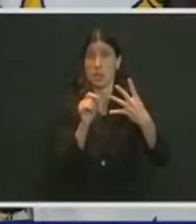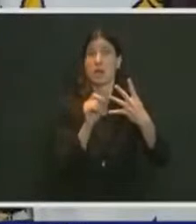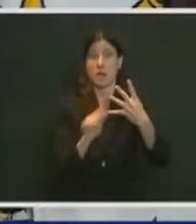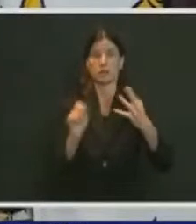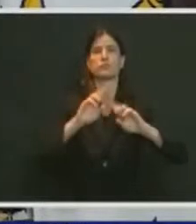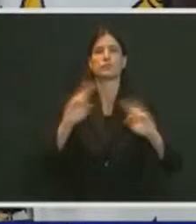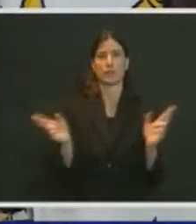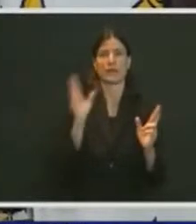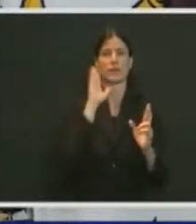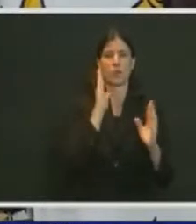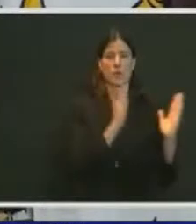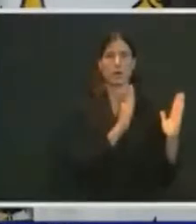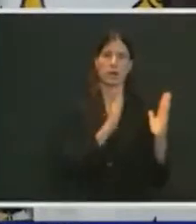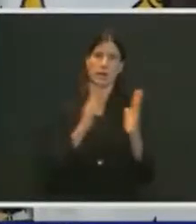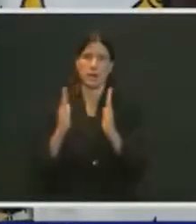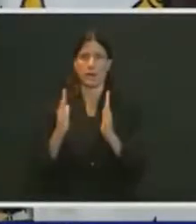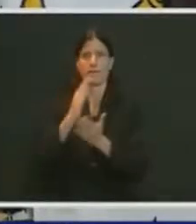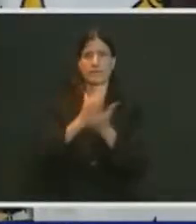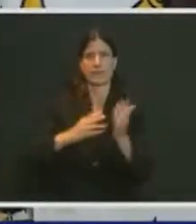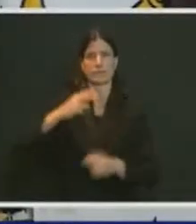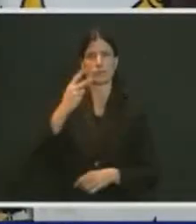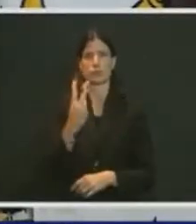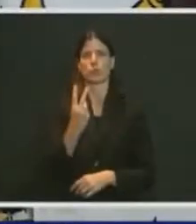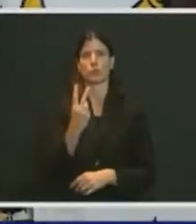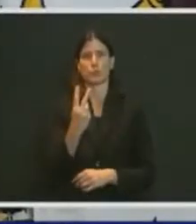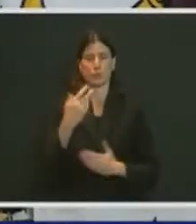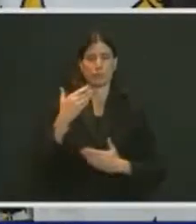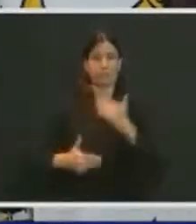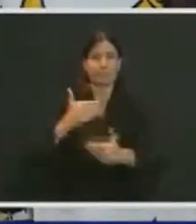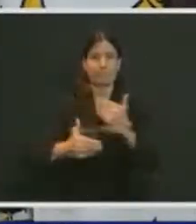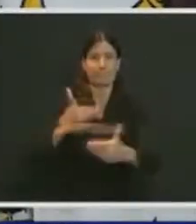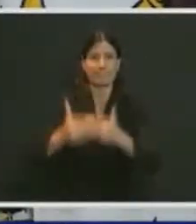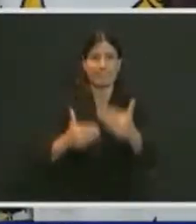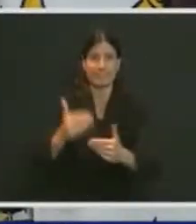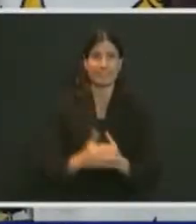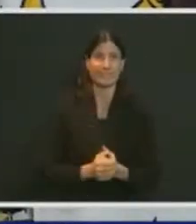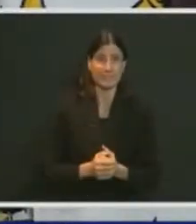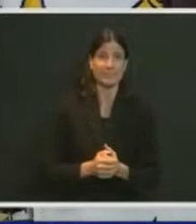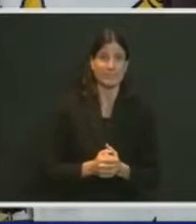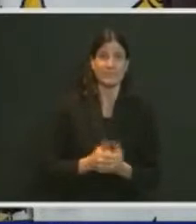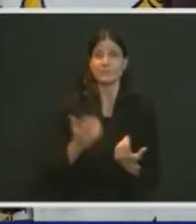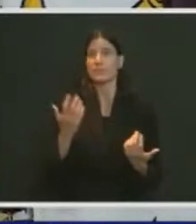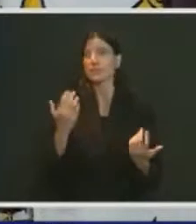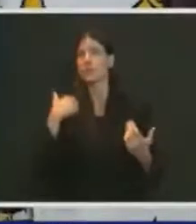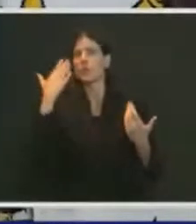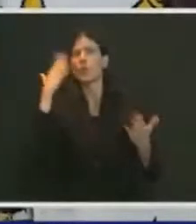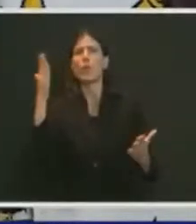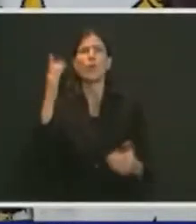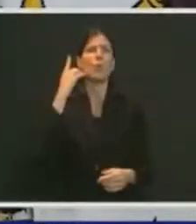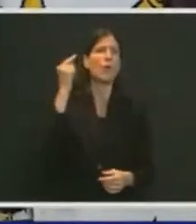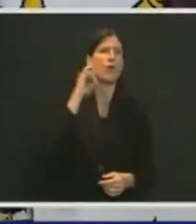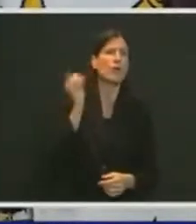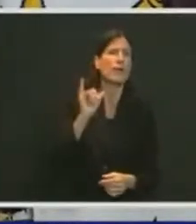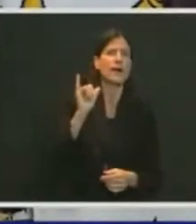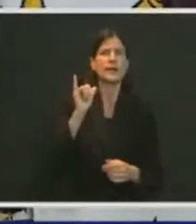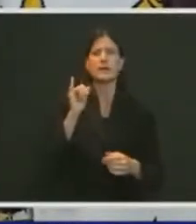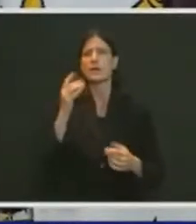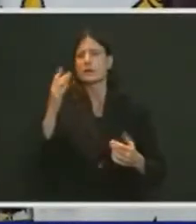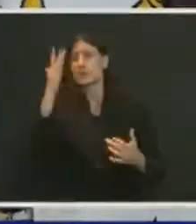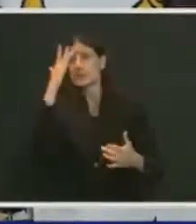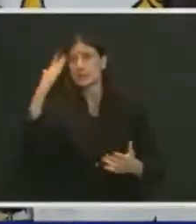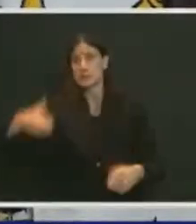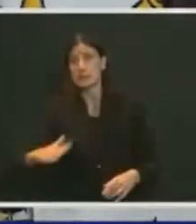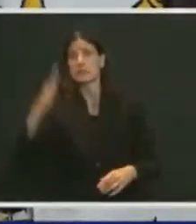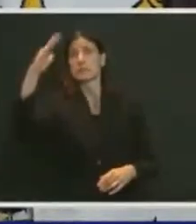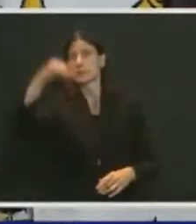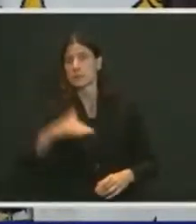Rhode Island, whether the virus is continuing to decline, plateau, or increase. And maybe we've